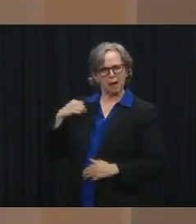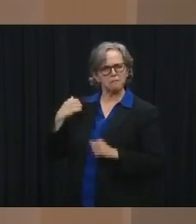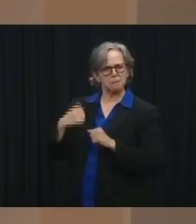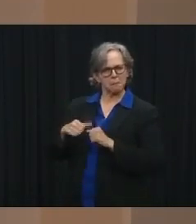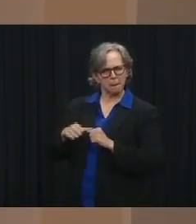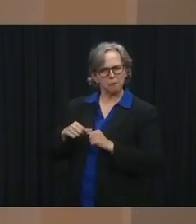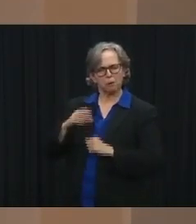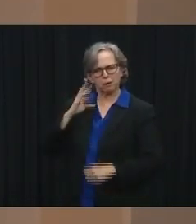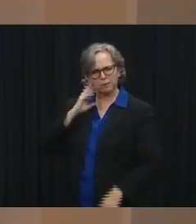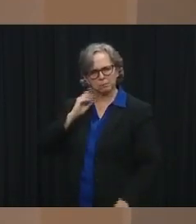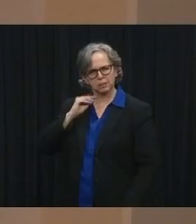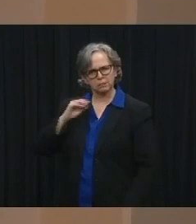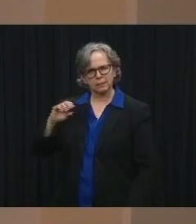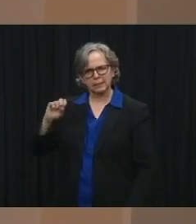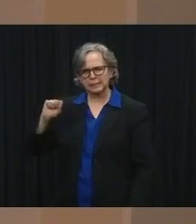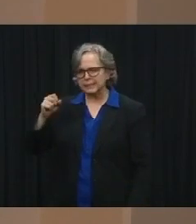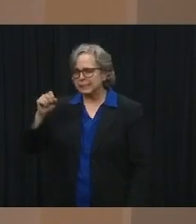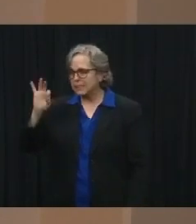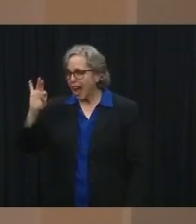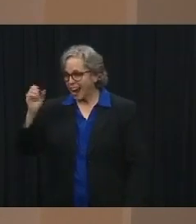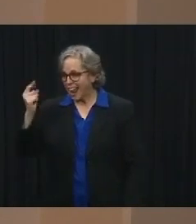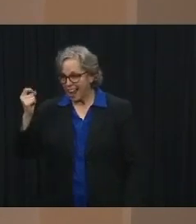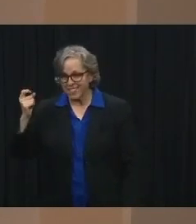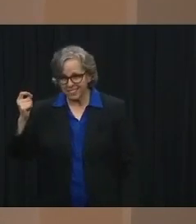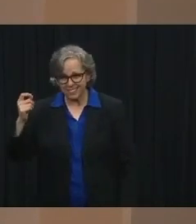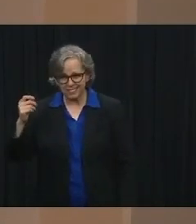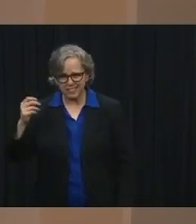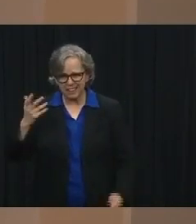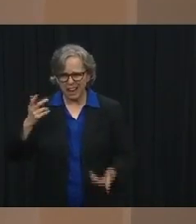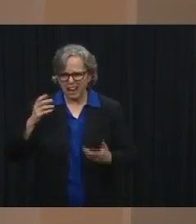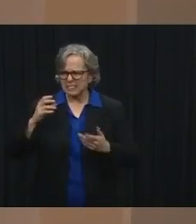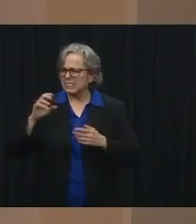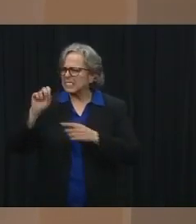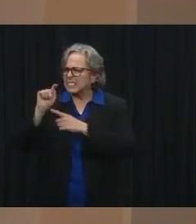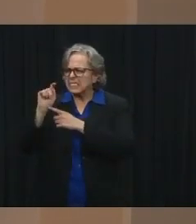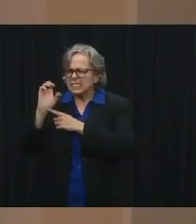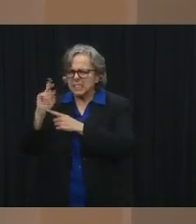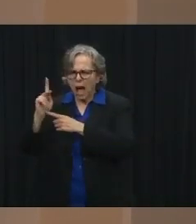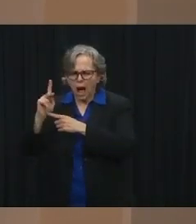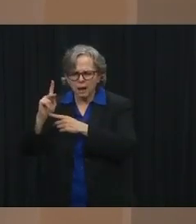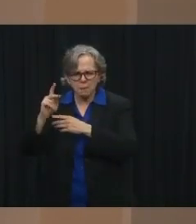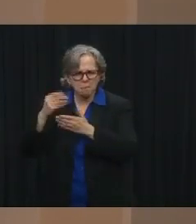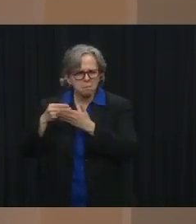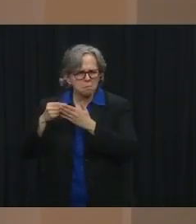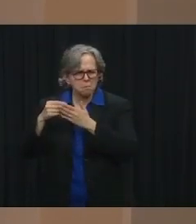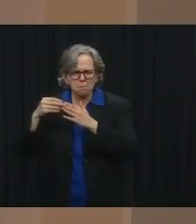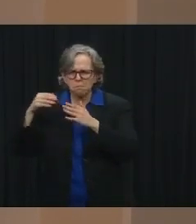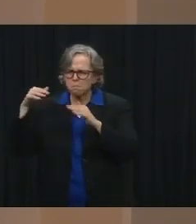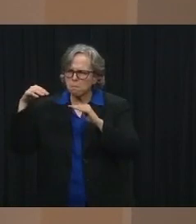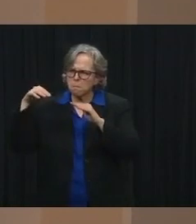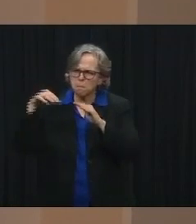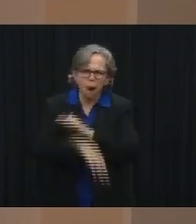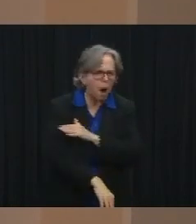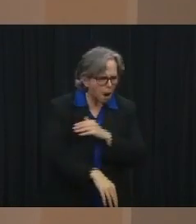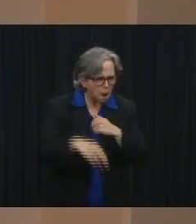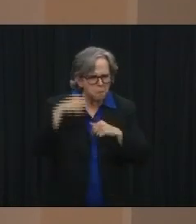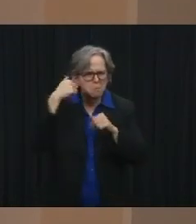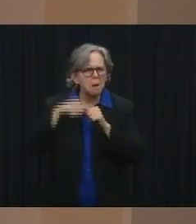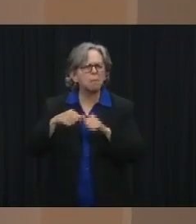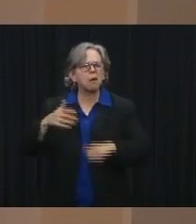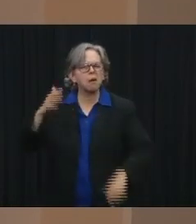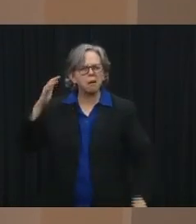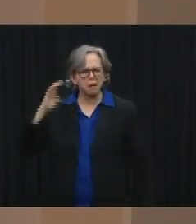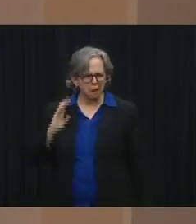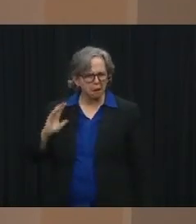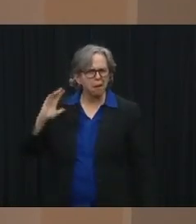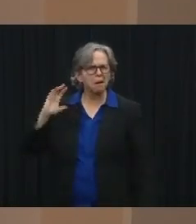through the financial crisis is that you're being asked, and right now the governor has a great list of things that he's asking the legislature to